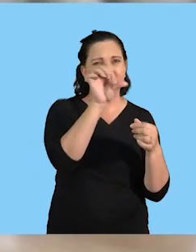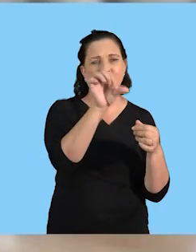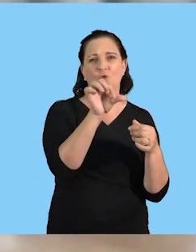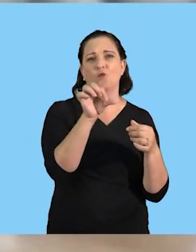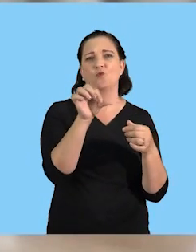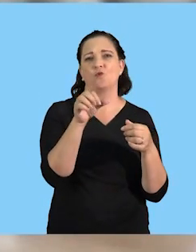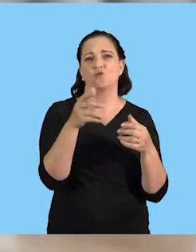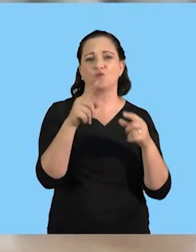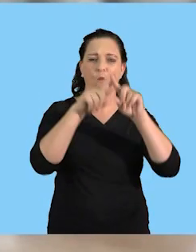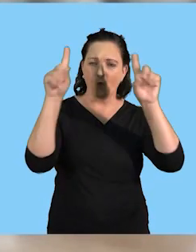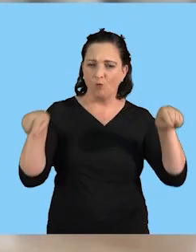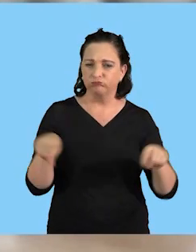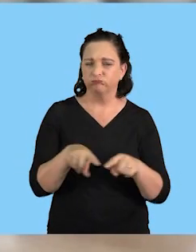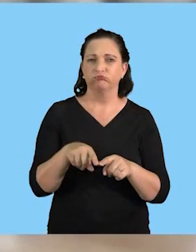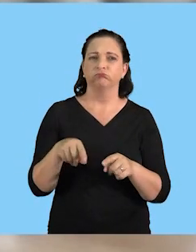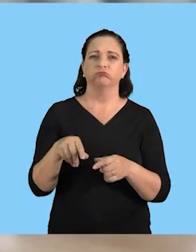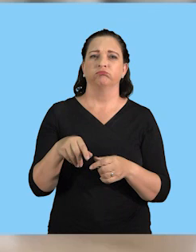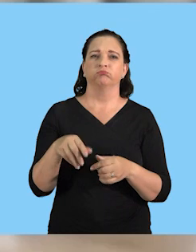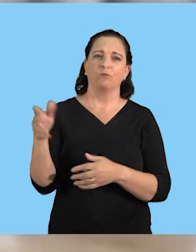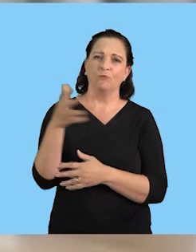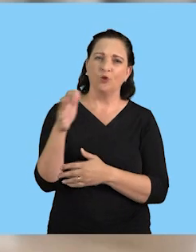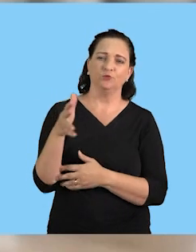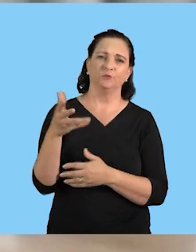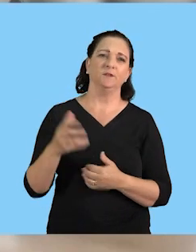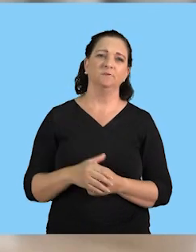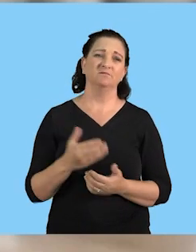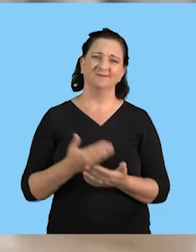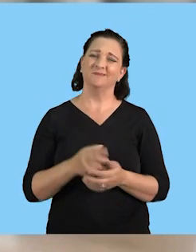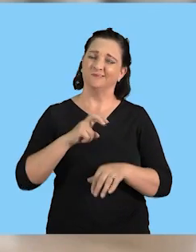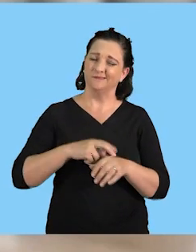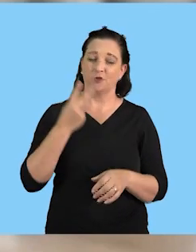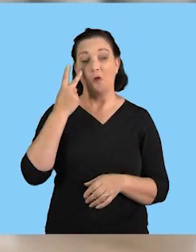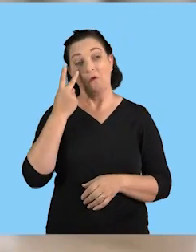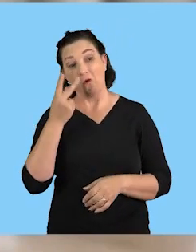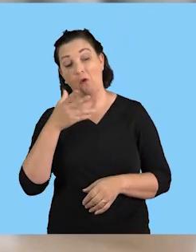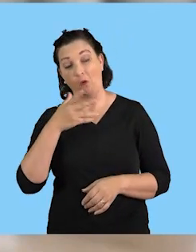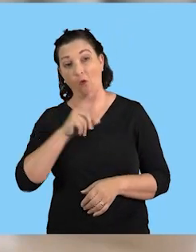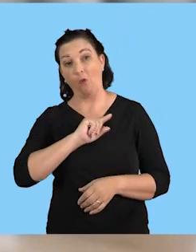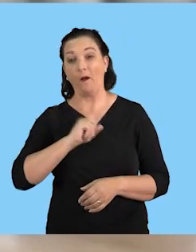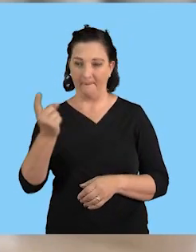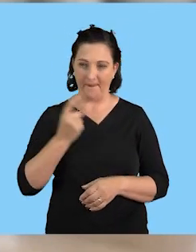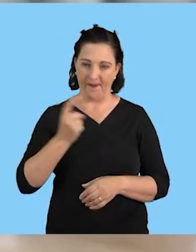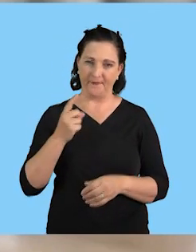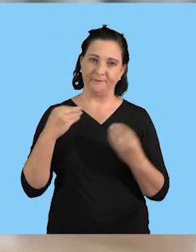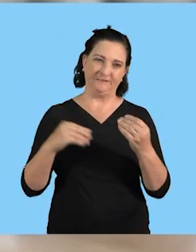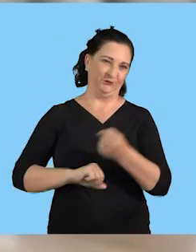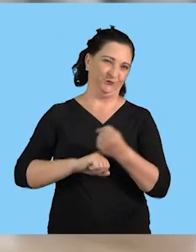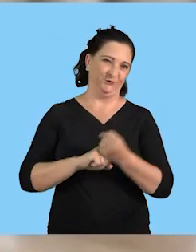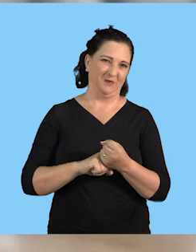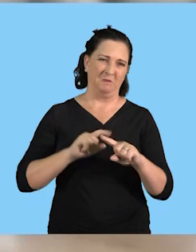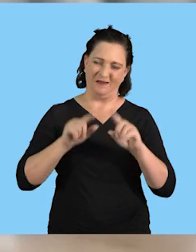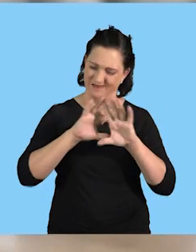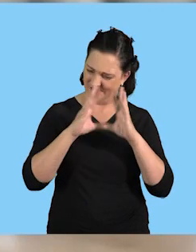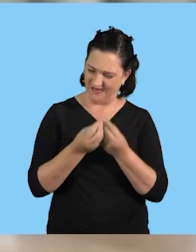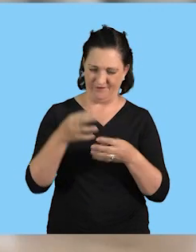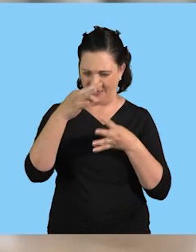it needs to be appealing. It needs to attract attention so that those customers can then come and support your business. So all the information must be there.